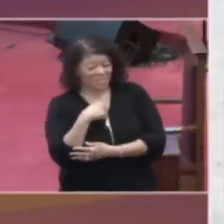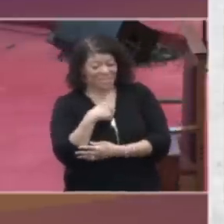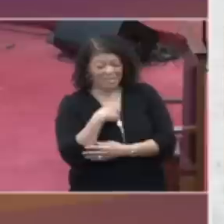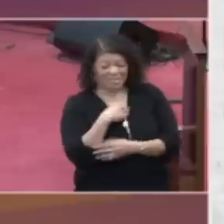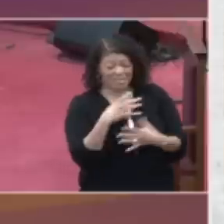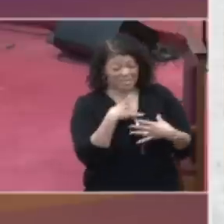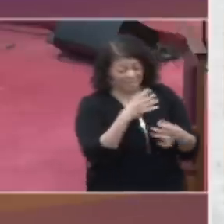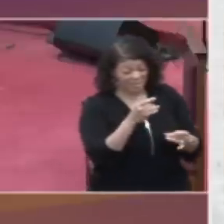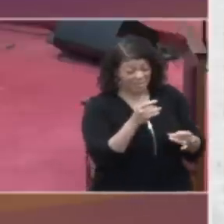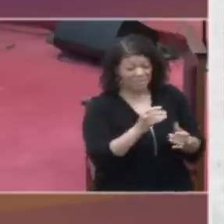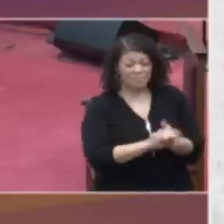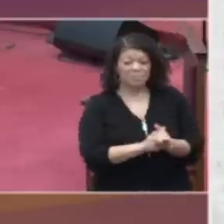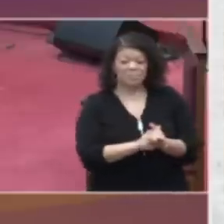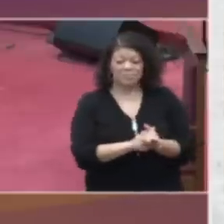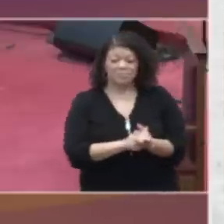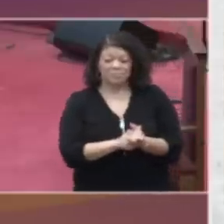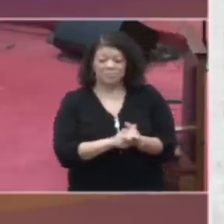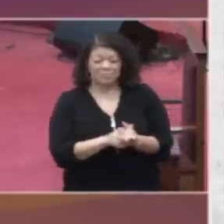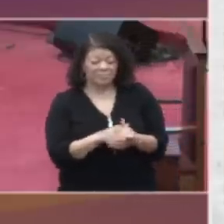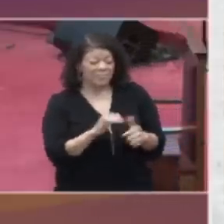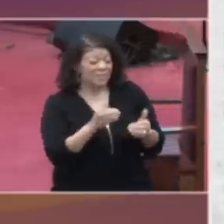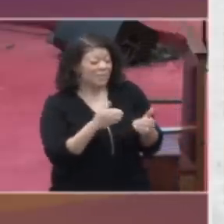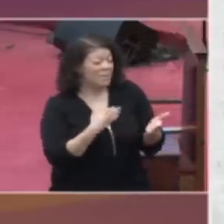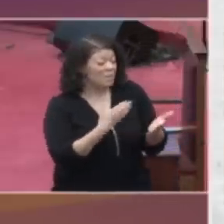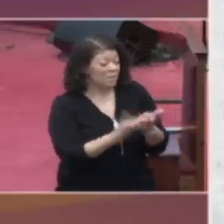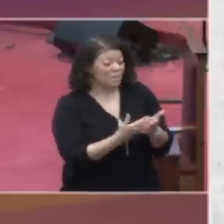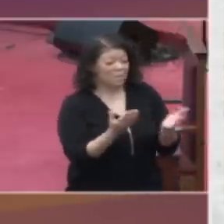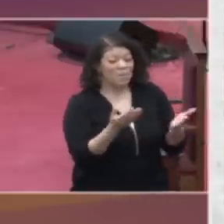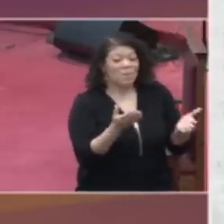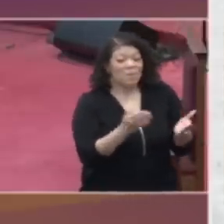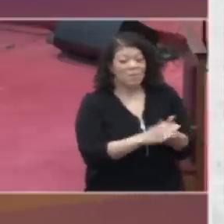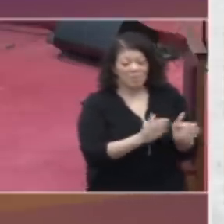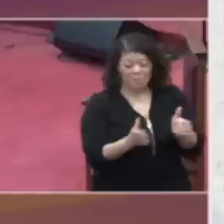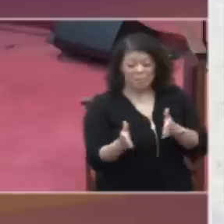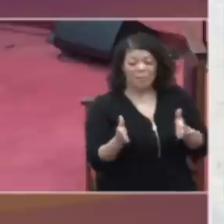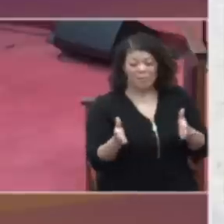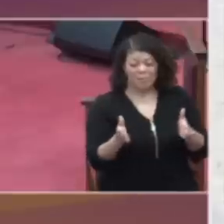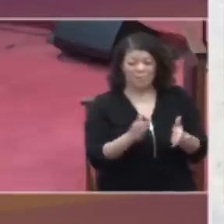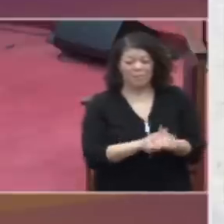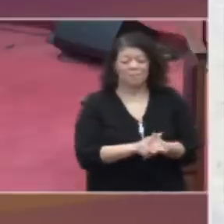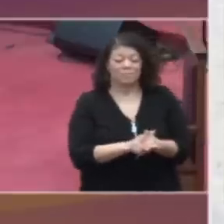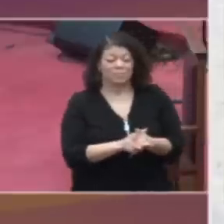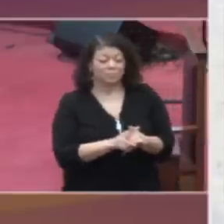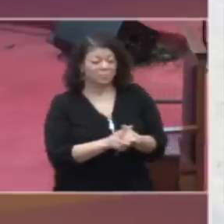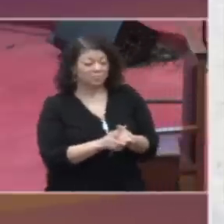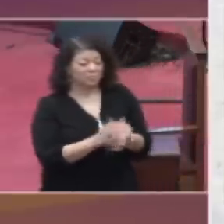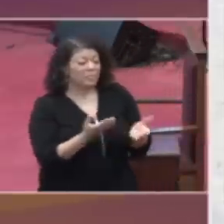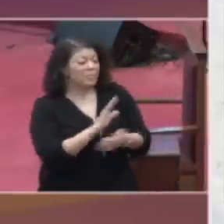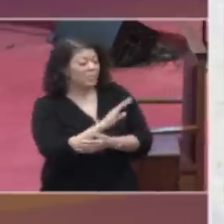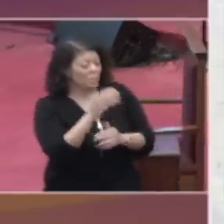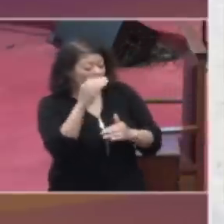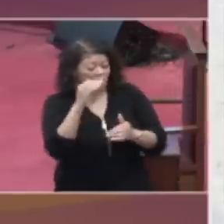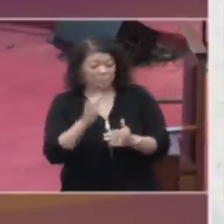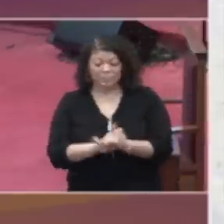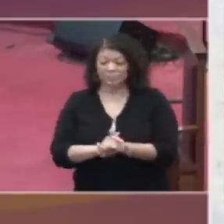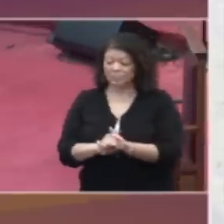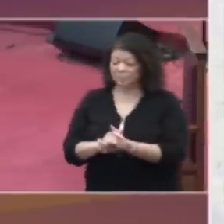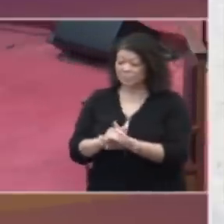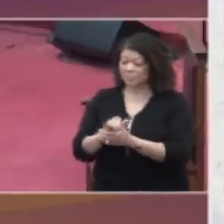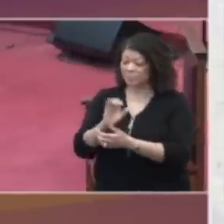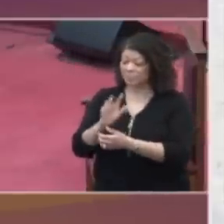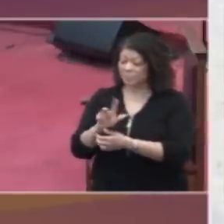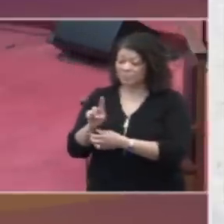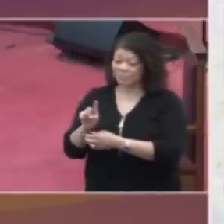auditioning, how should I arrive? What should I be prepared to do? What are you expecting? On the 31st, it starts